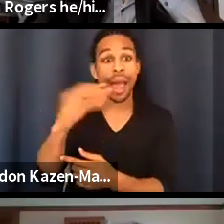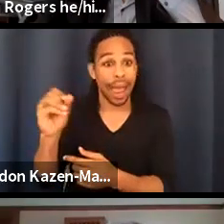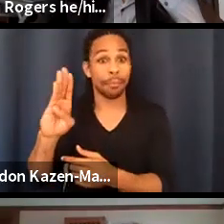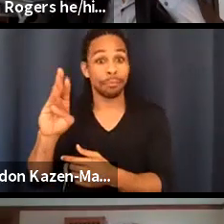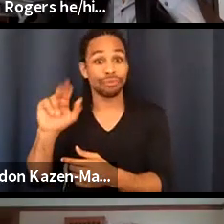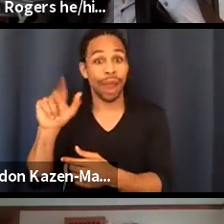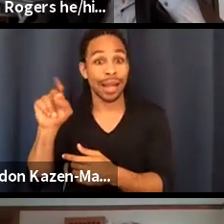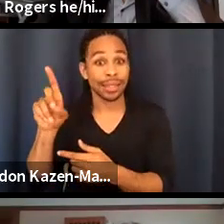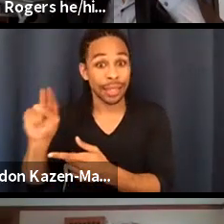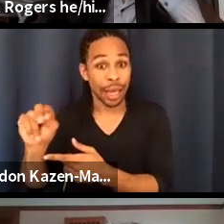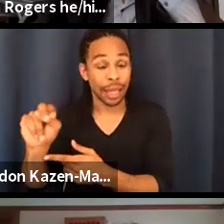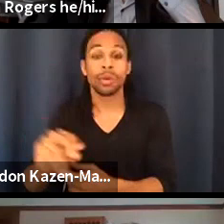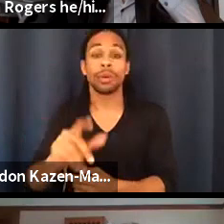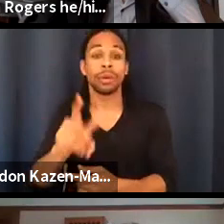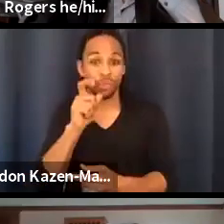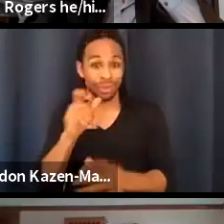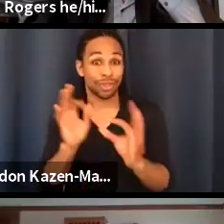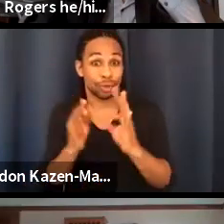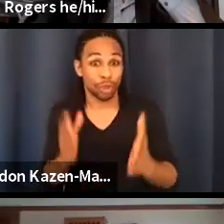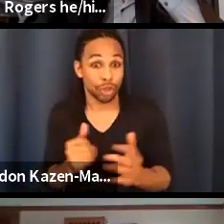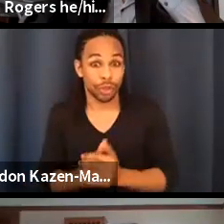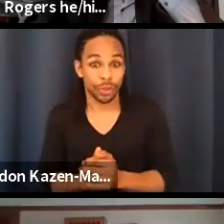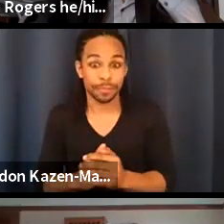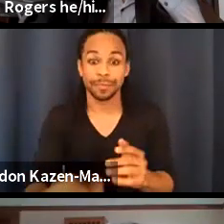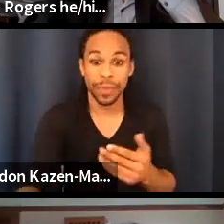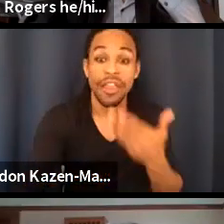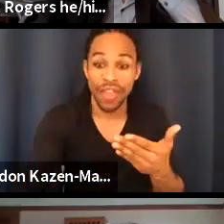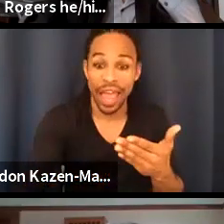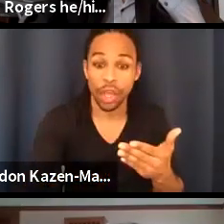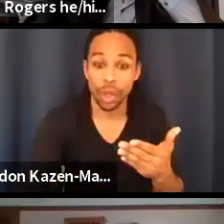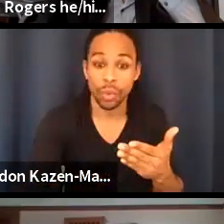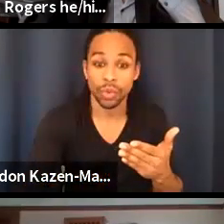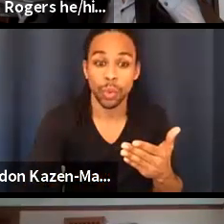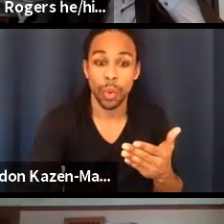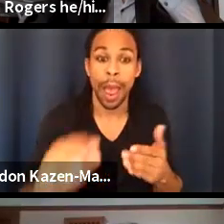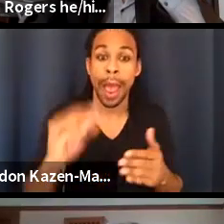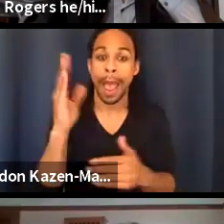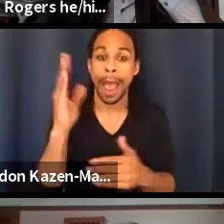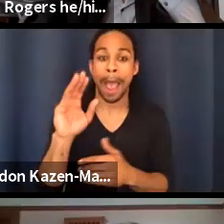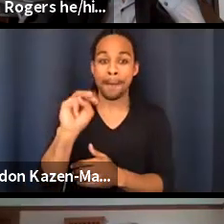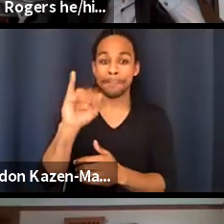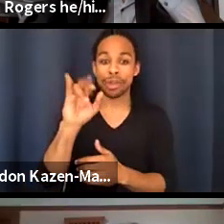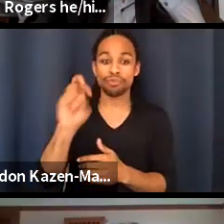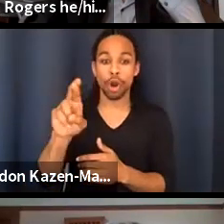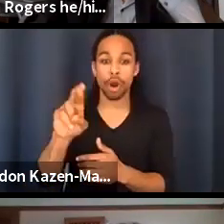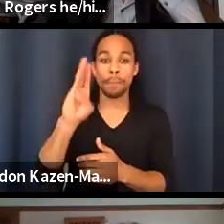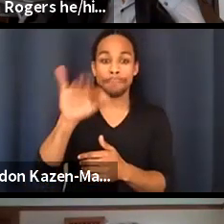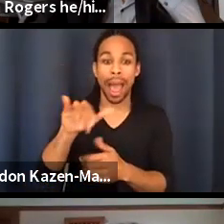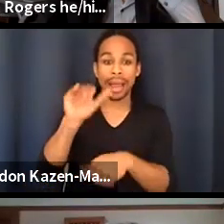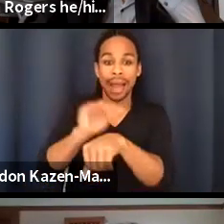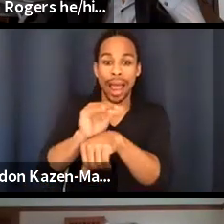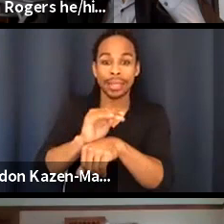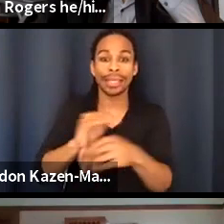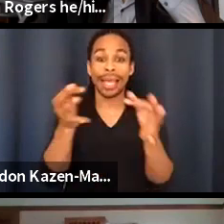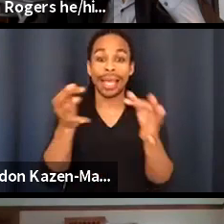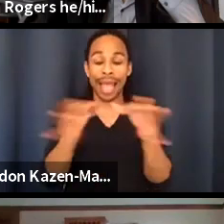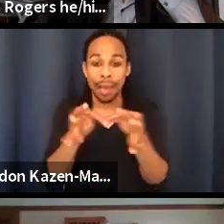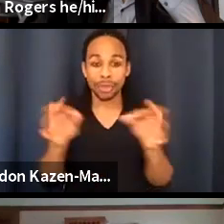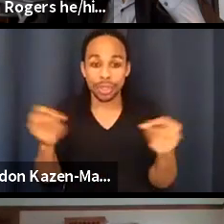Knight, who is live captioning. Blaise Ferrer, Charles O'Leary, Dimitris